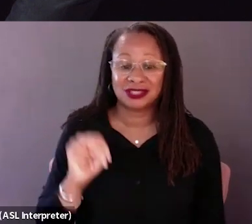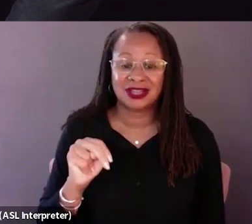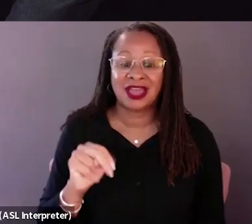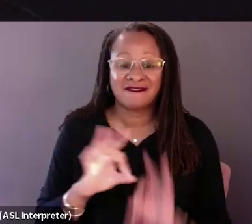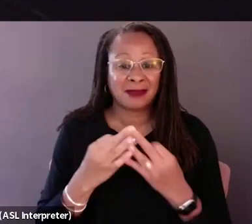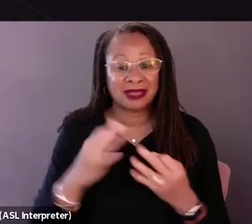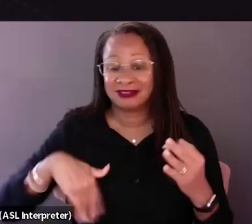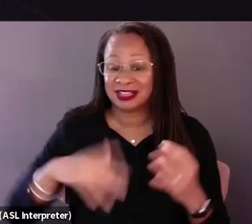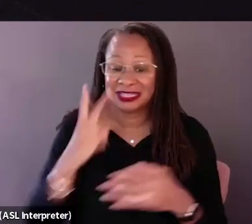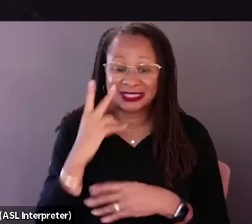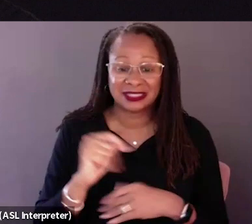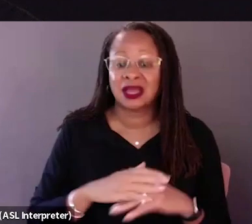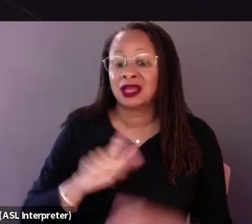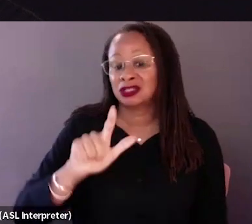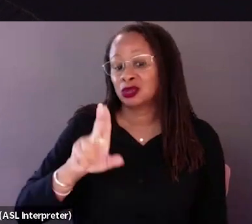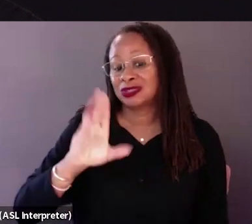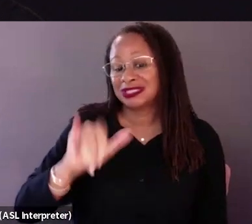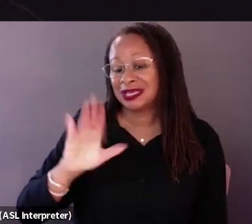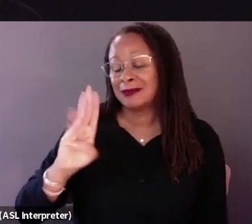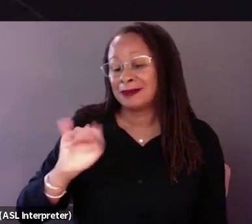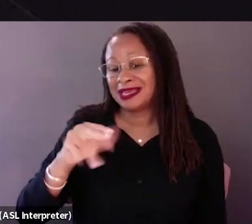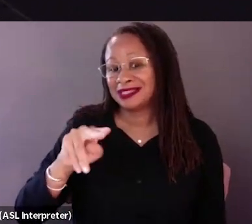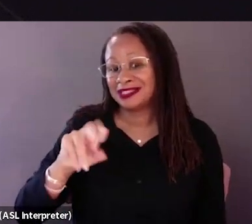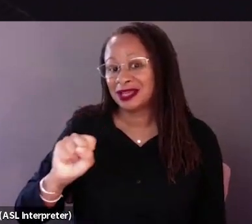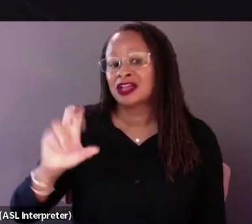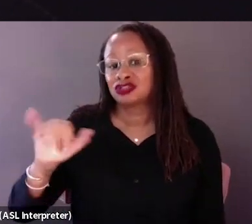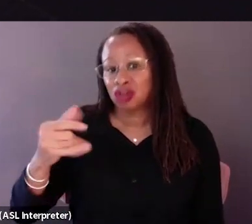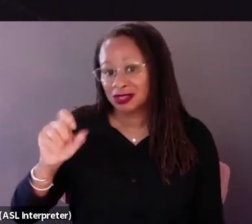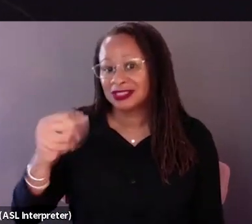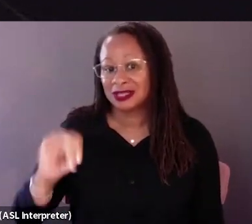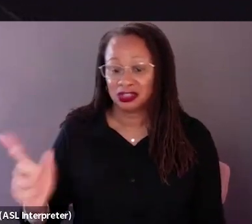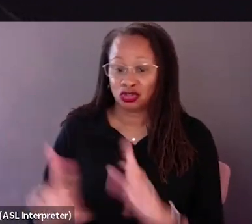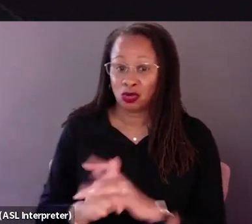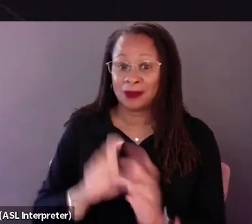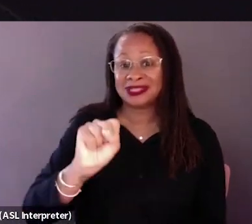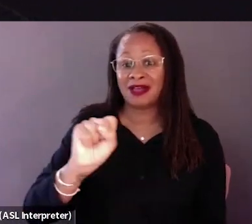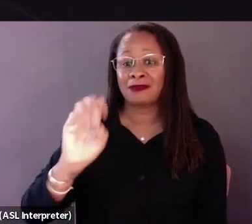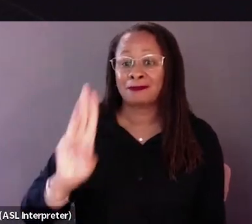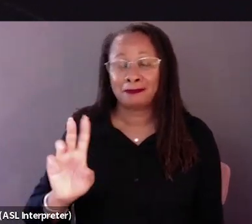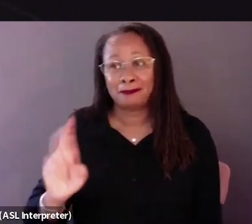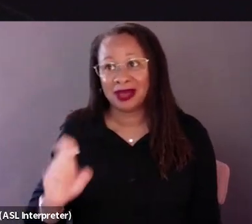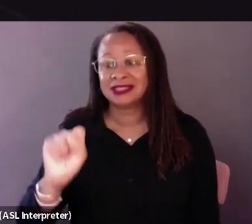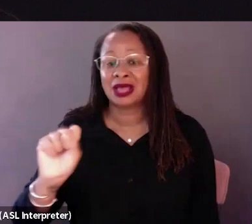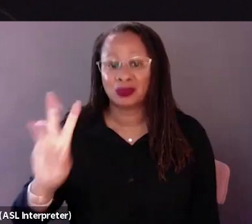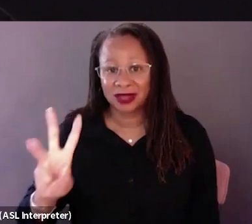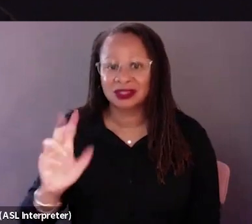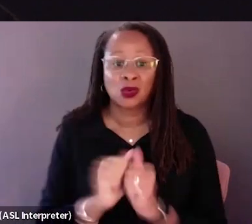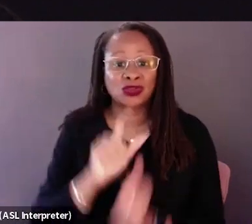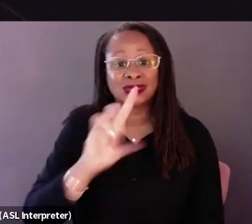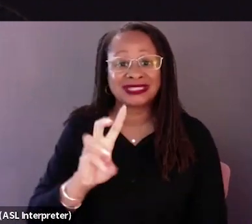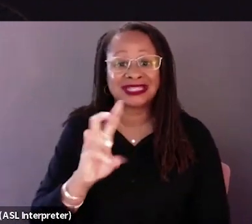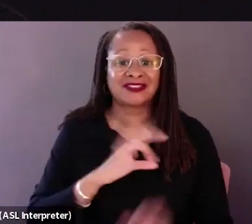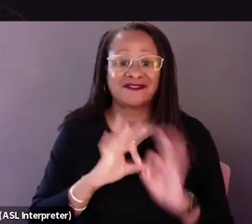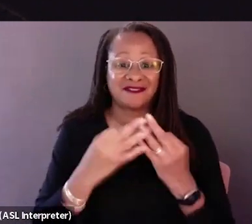it. So Lucy Baines Johnson came to South by Southwest where this premiered with 26 family members,